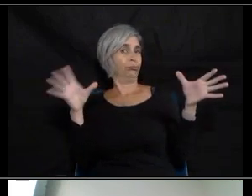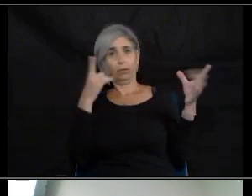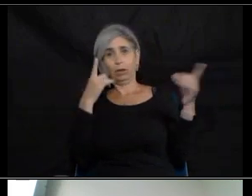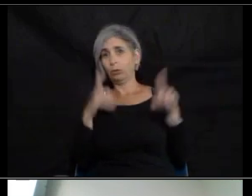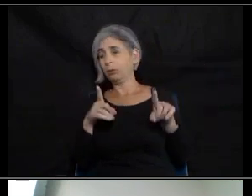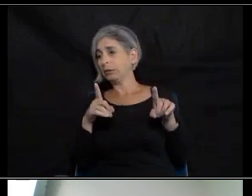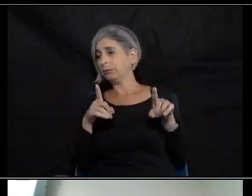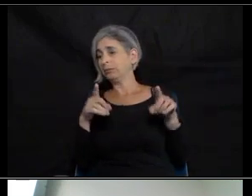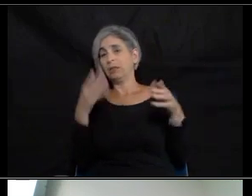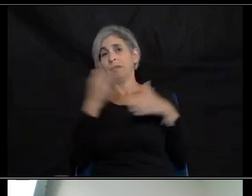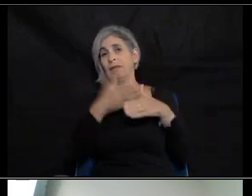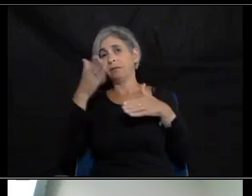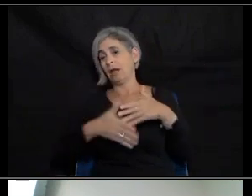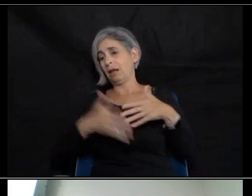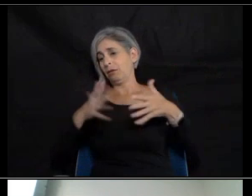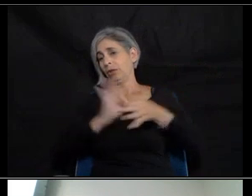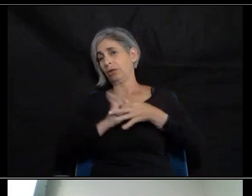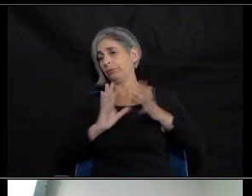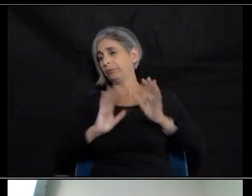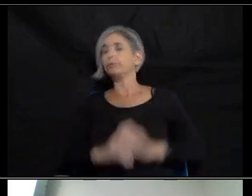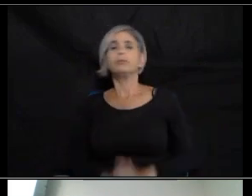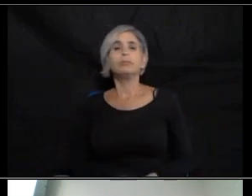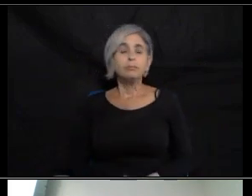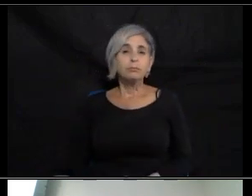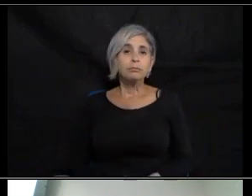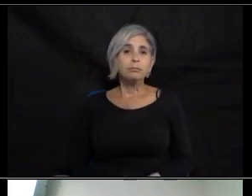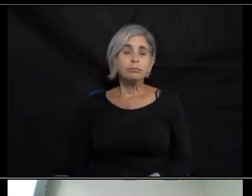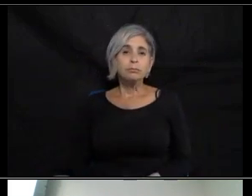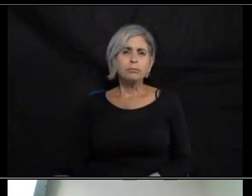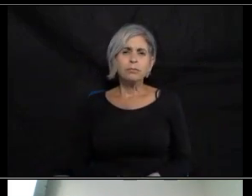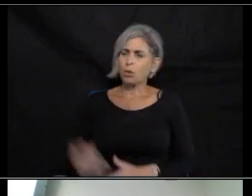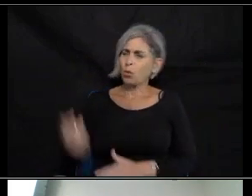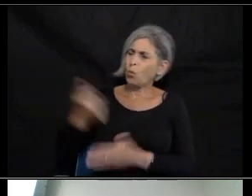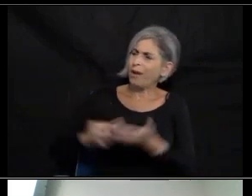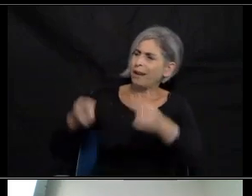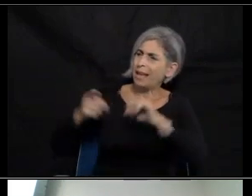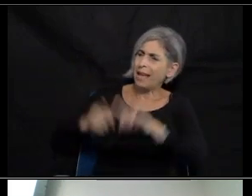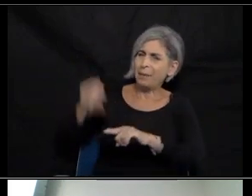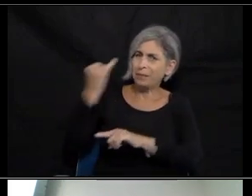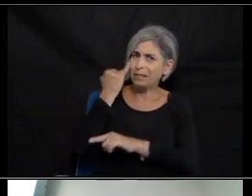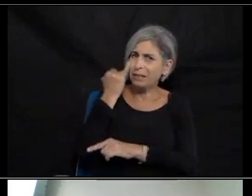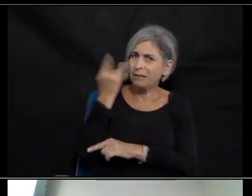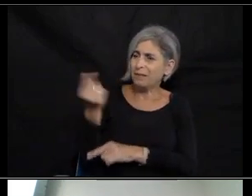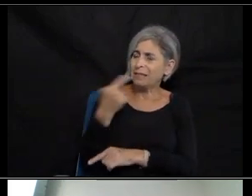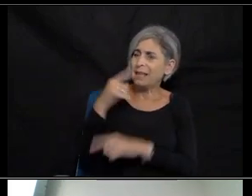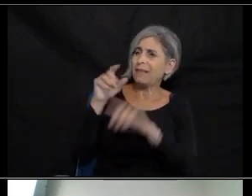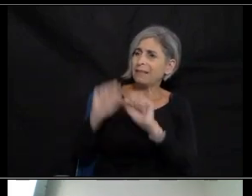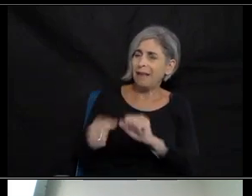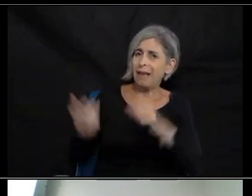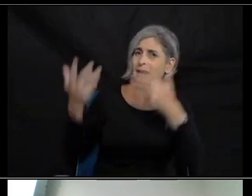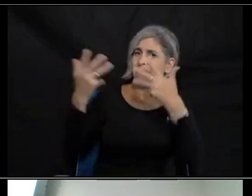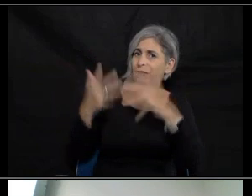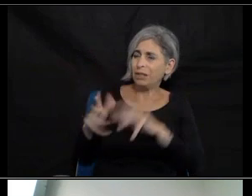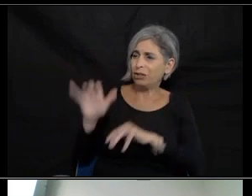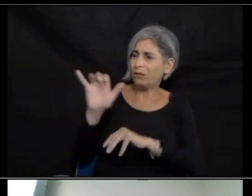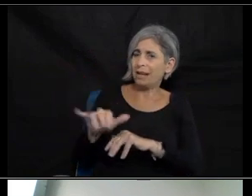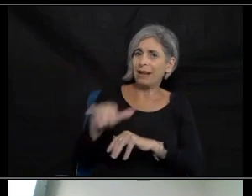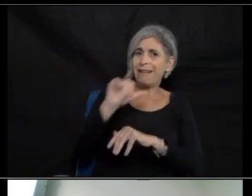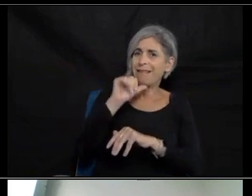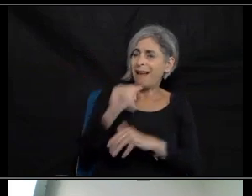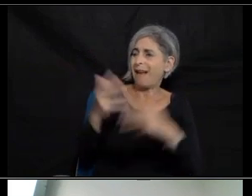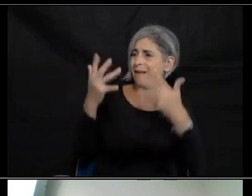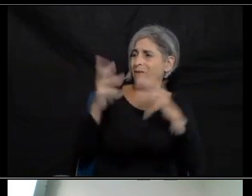the relationship. And so what happens if they say they can complete it and end up not